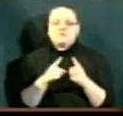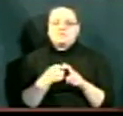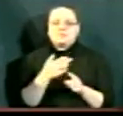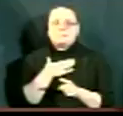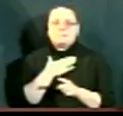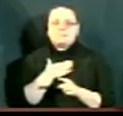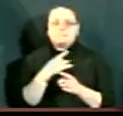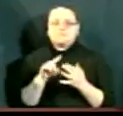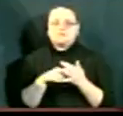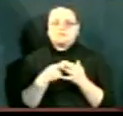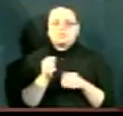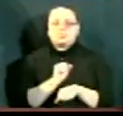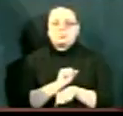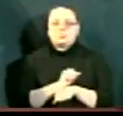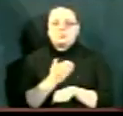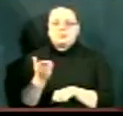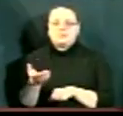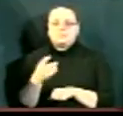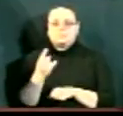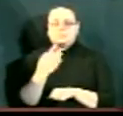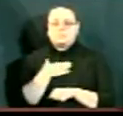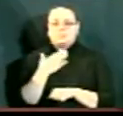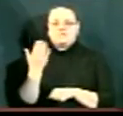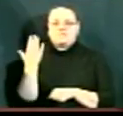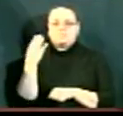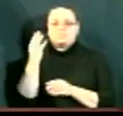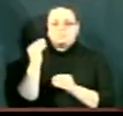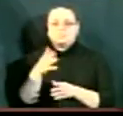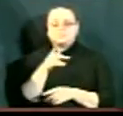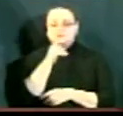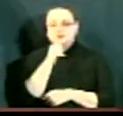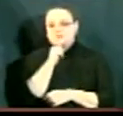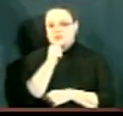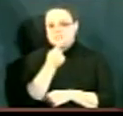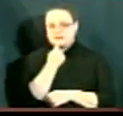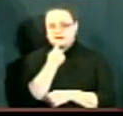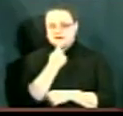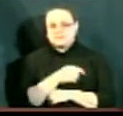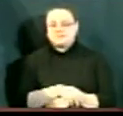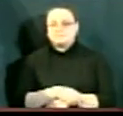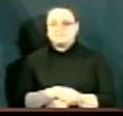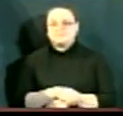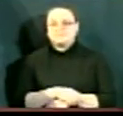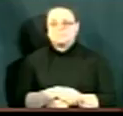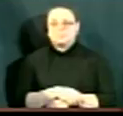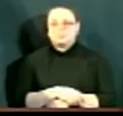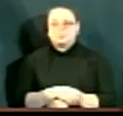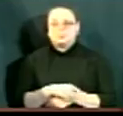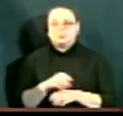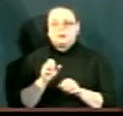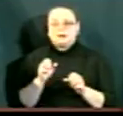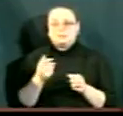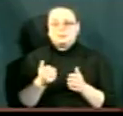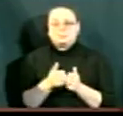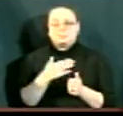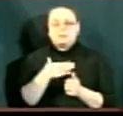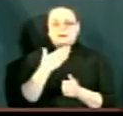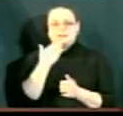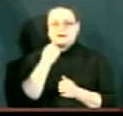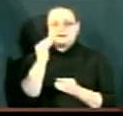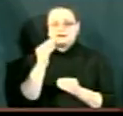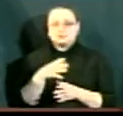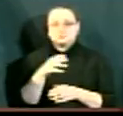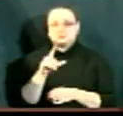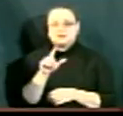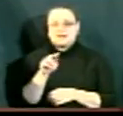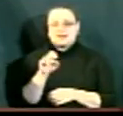to work there, to one of my former teachers, who I will not name, who happened to be one of my best teachers at Lenore City